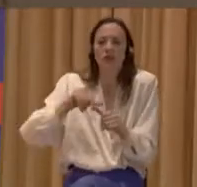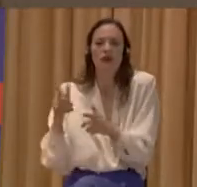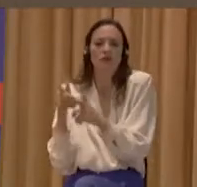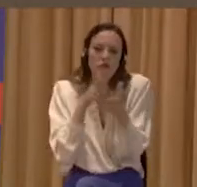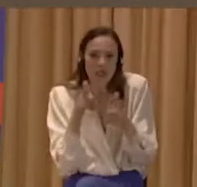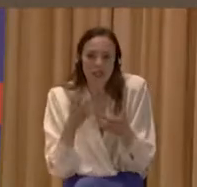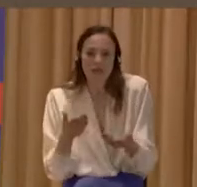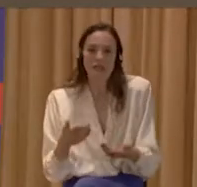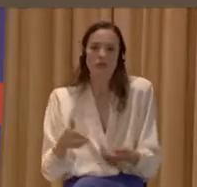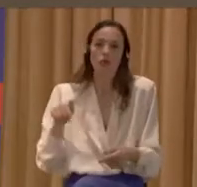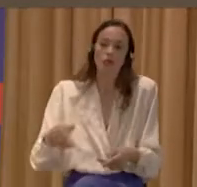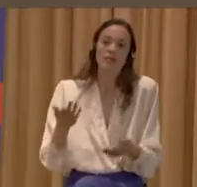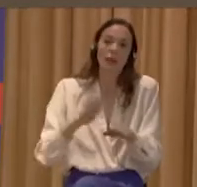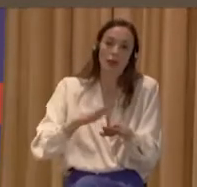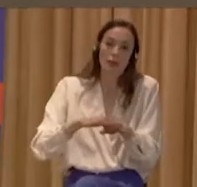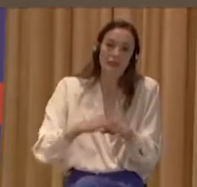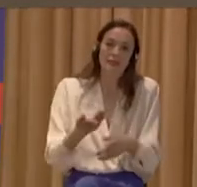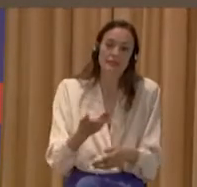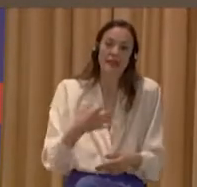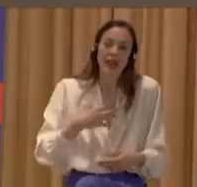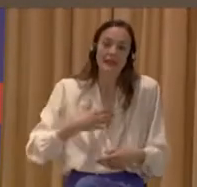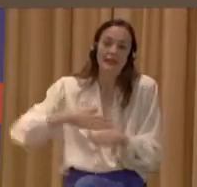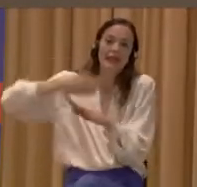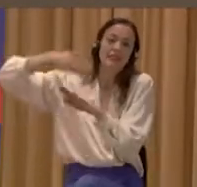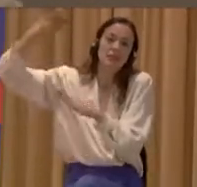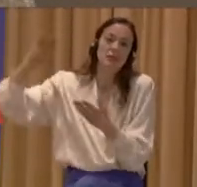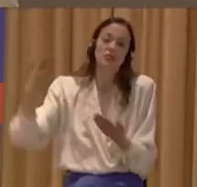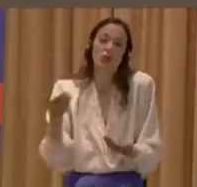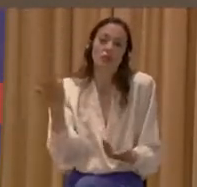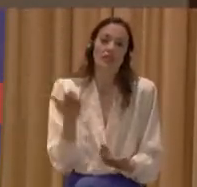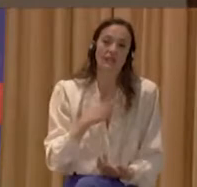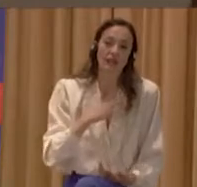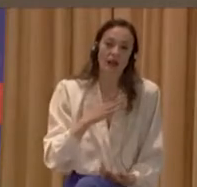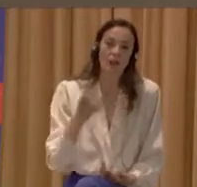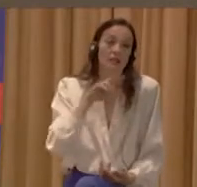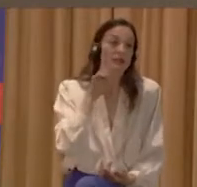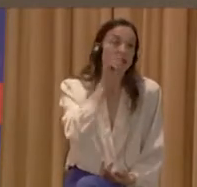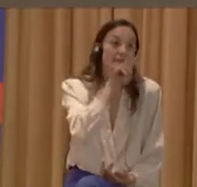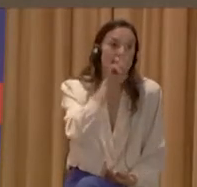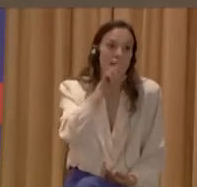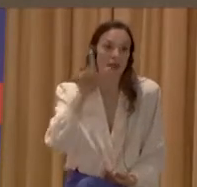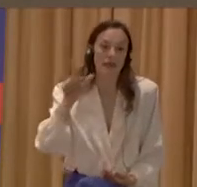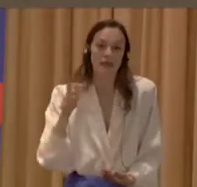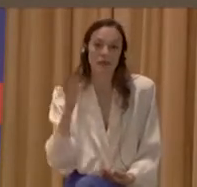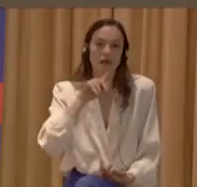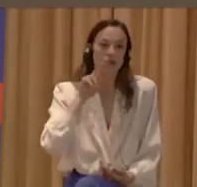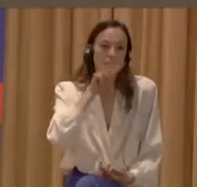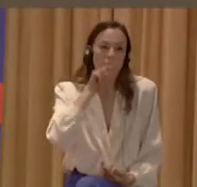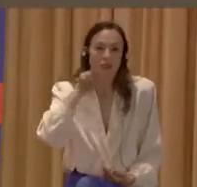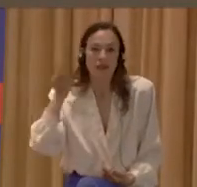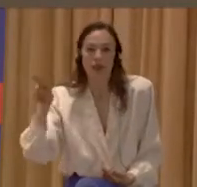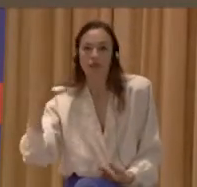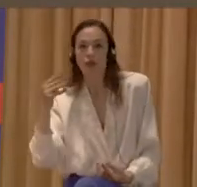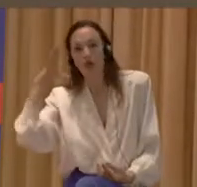can improve. And go and see other people act. You can learn a lot by seeing someone act